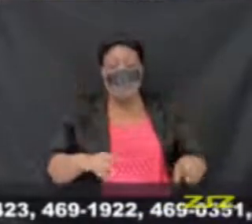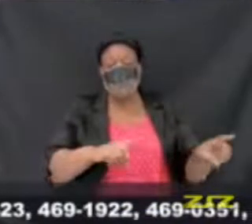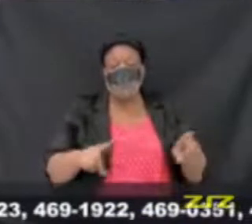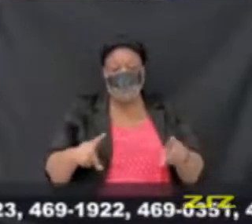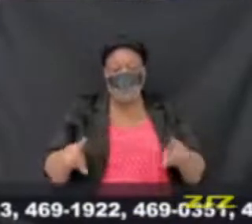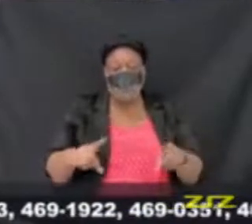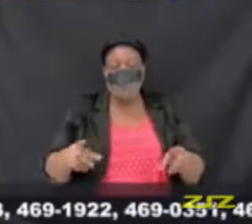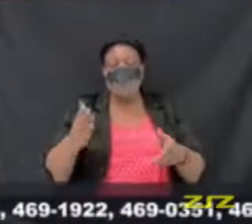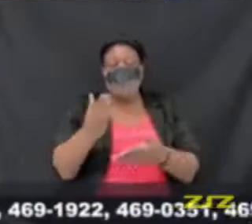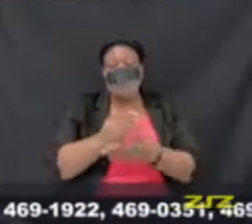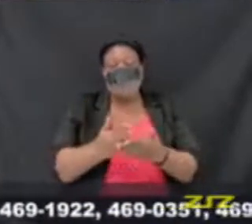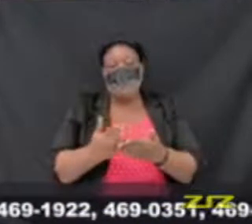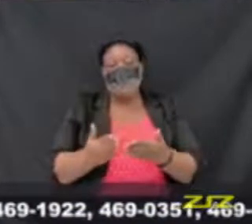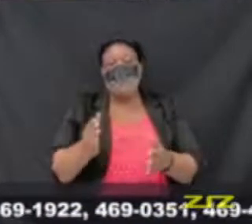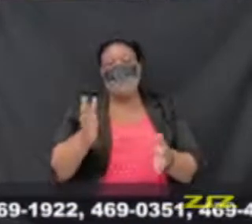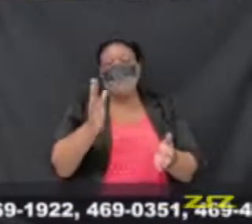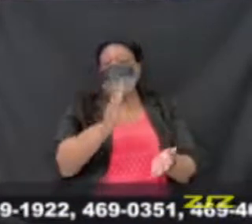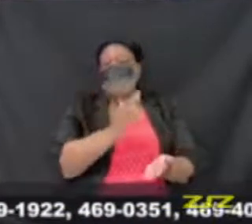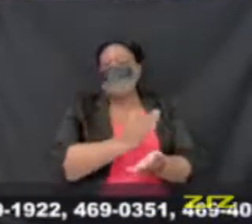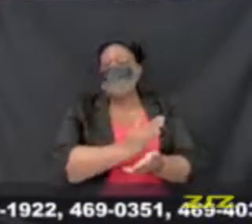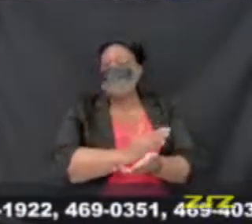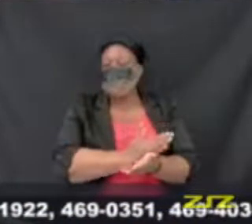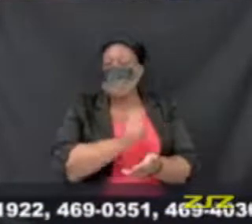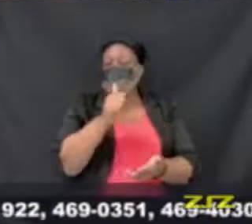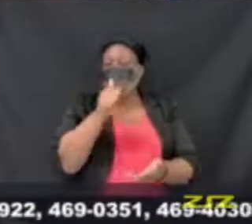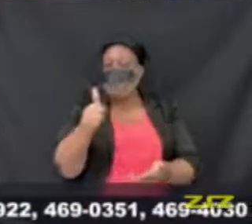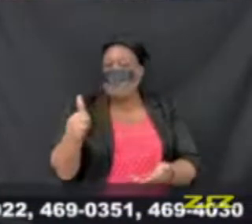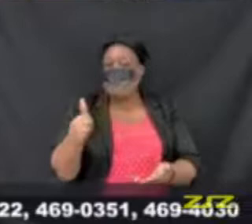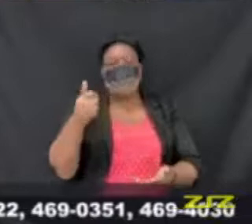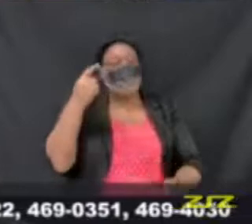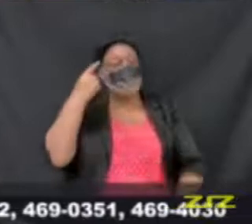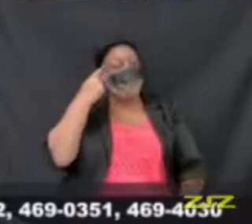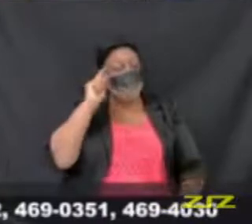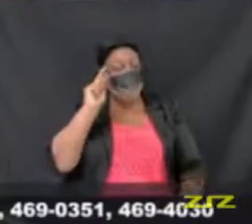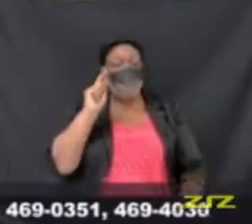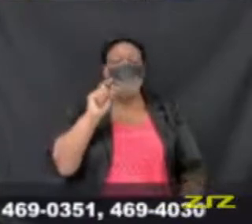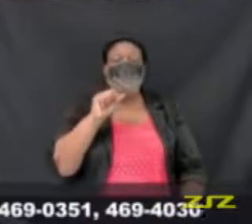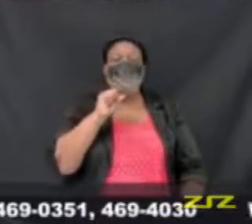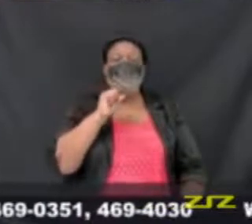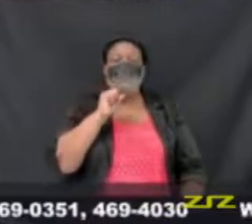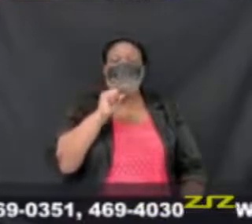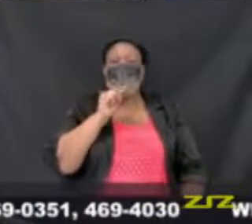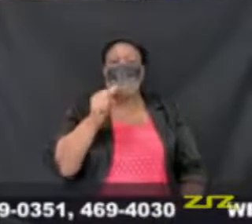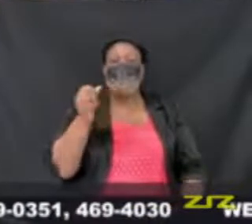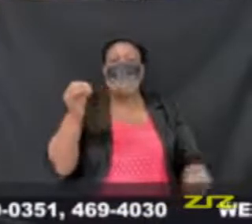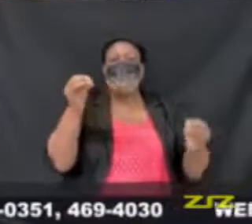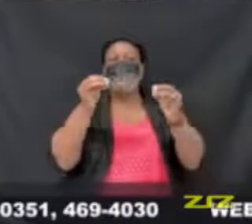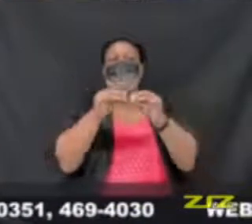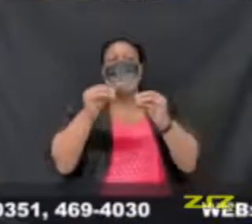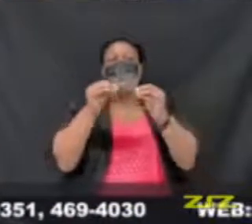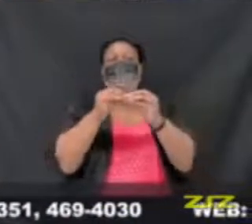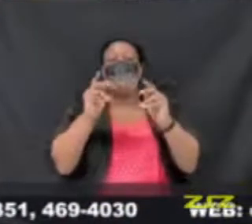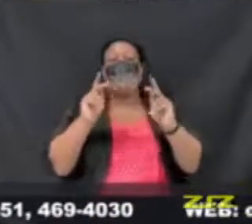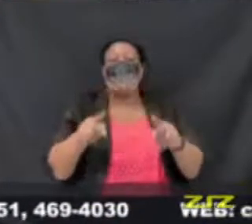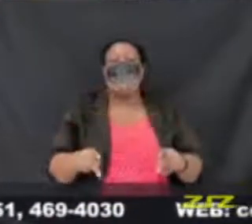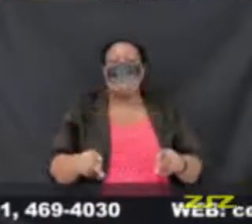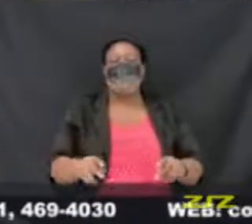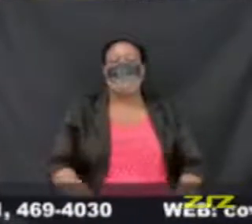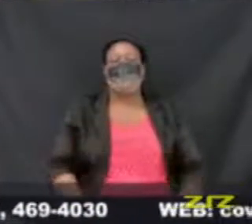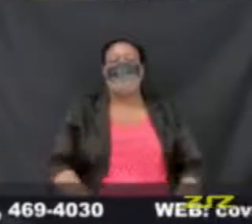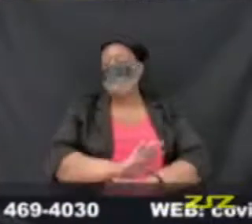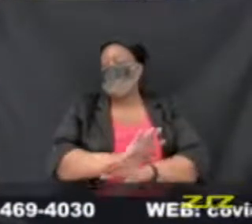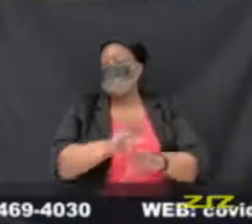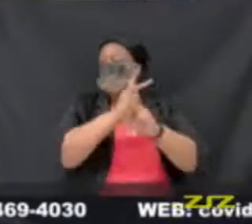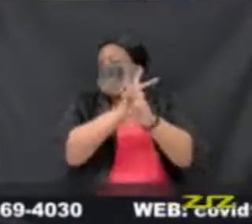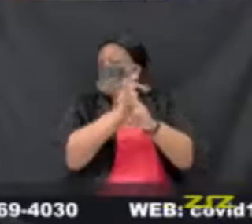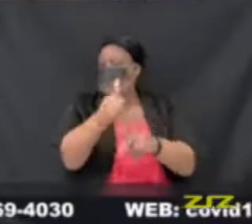prepare ourselves for the eventuality of a 4th wave, delay or prevent